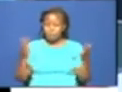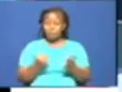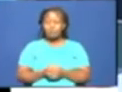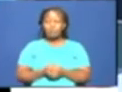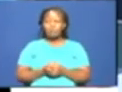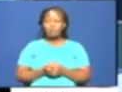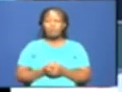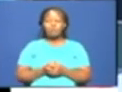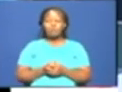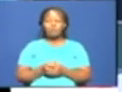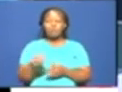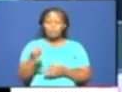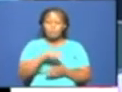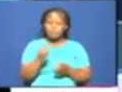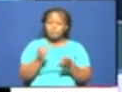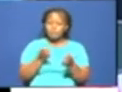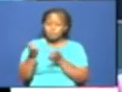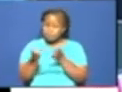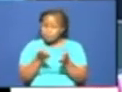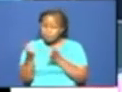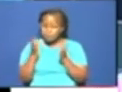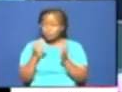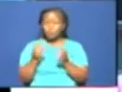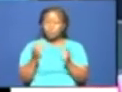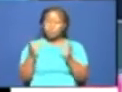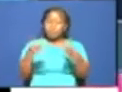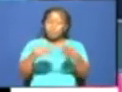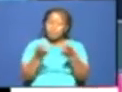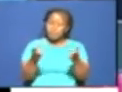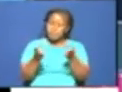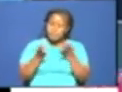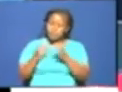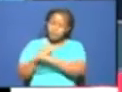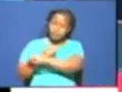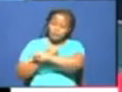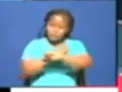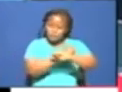Our business community deserves protection and they will get it.